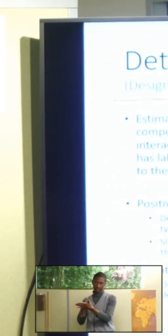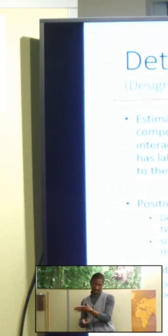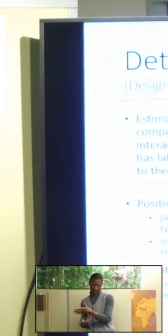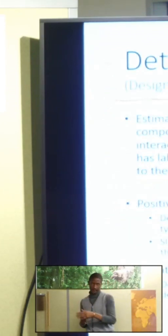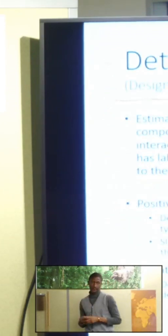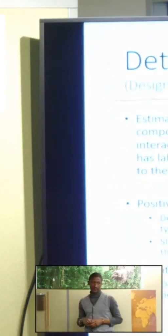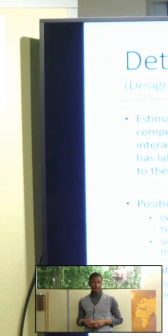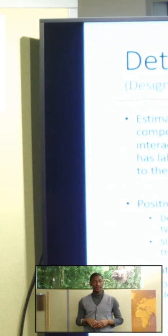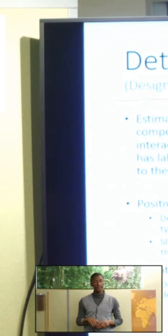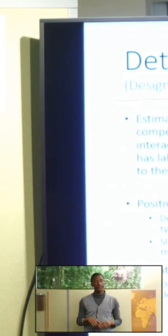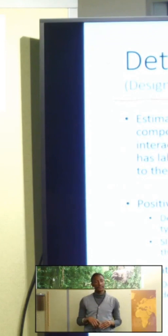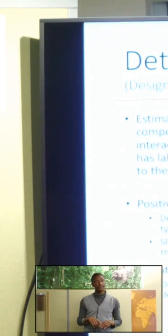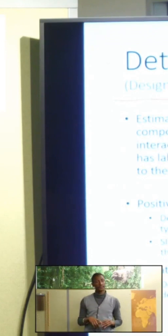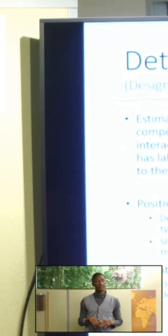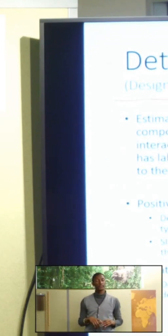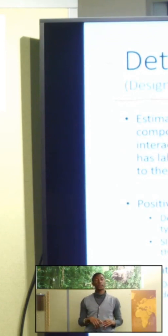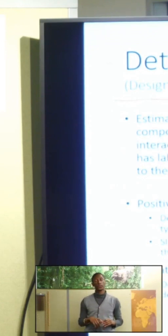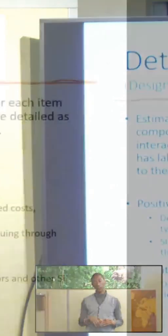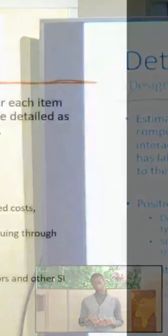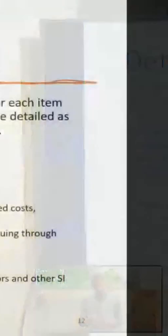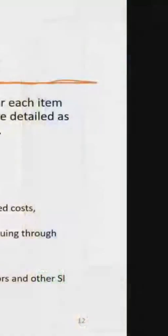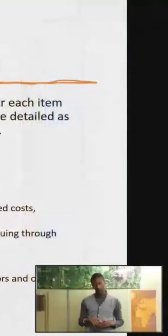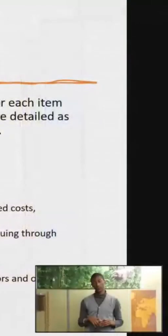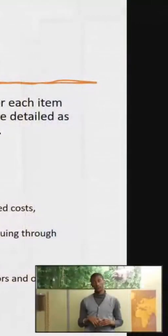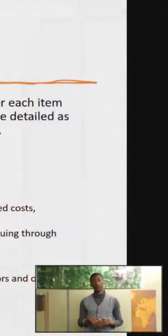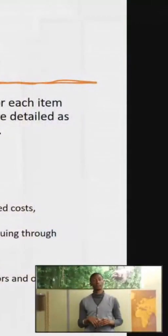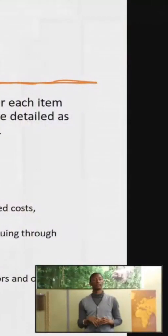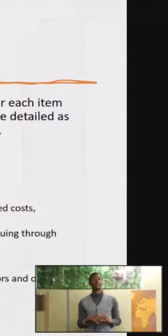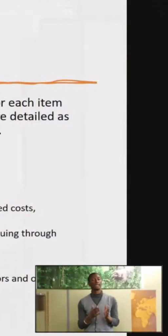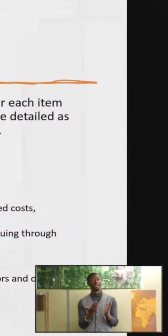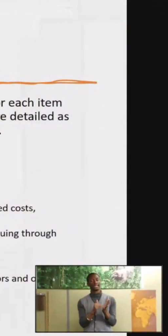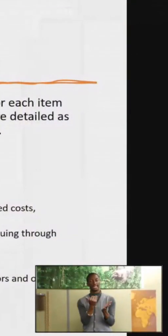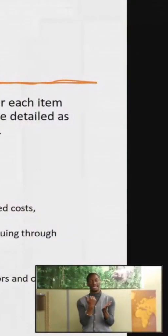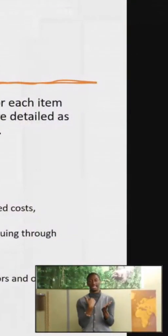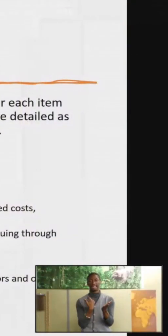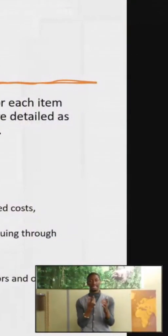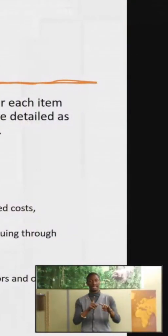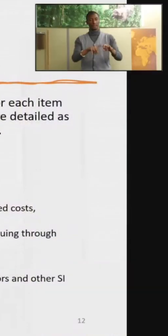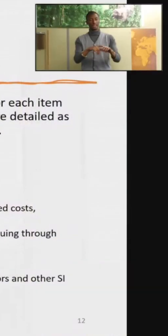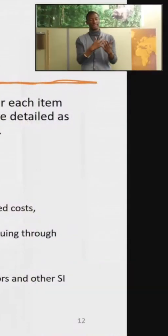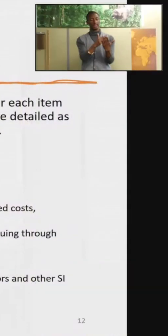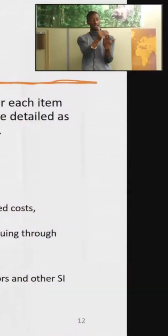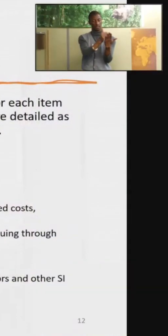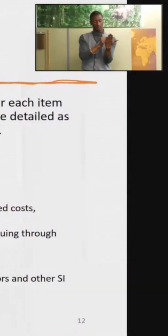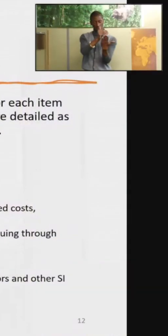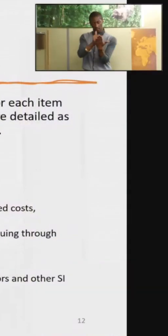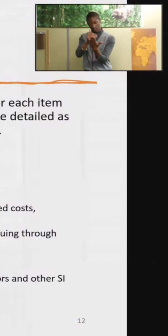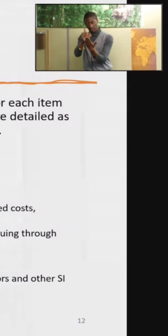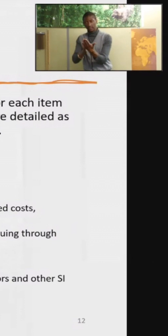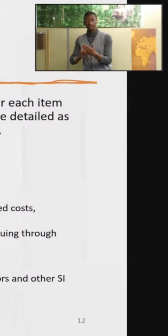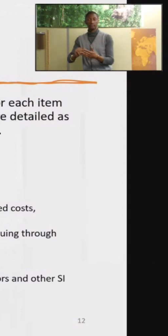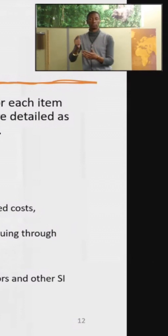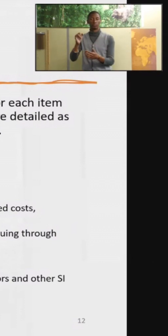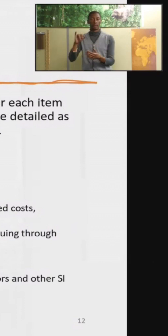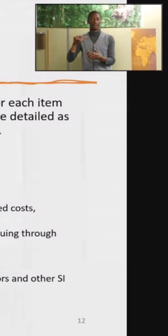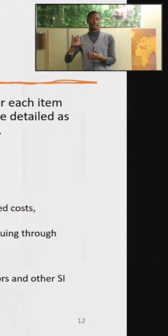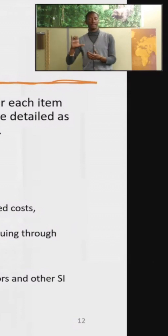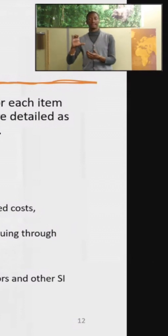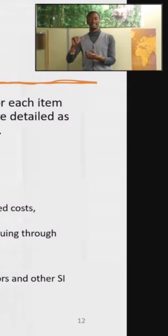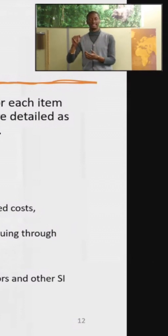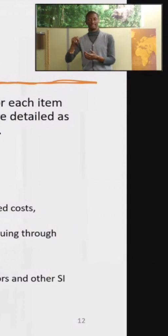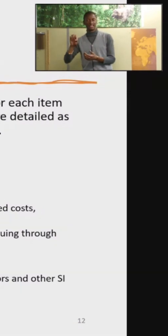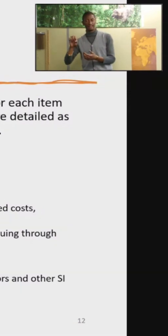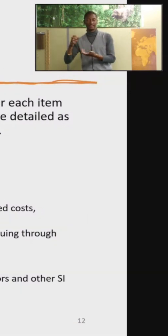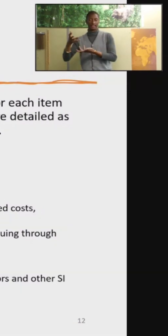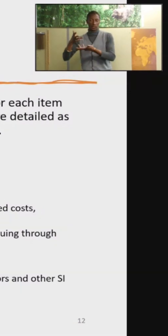And so once again, it's based on a list of components, graphics, cases, interactives.